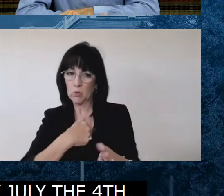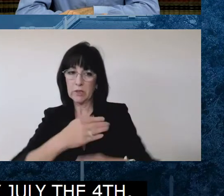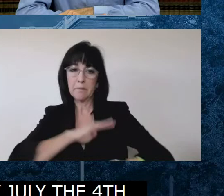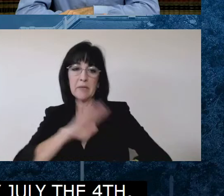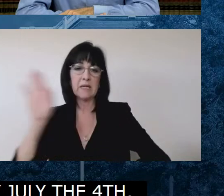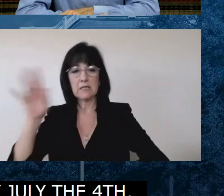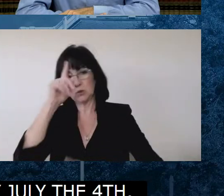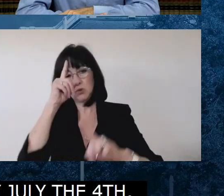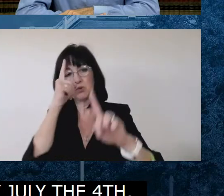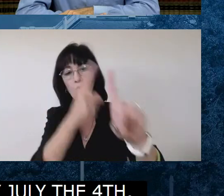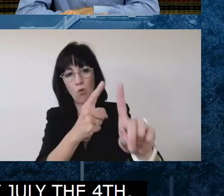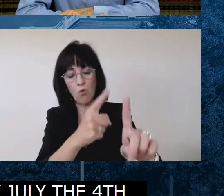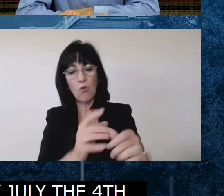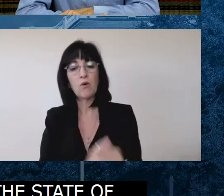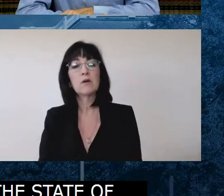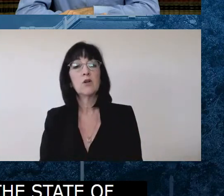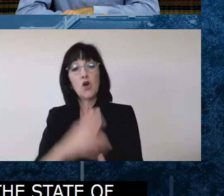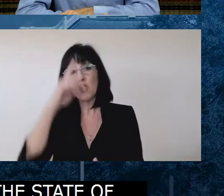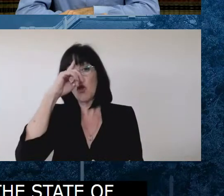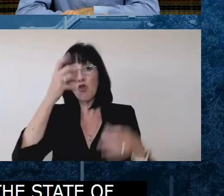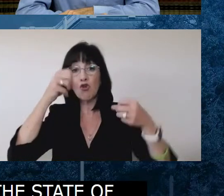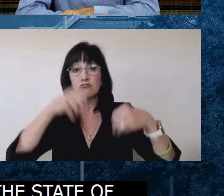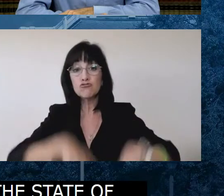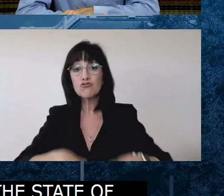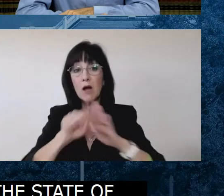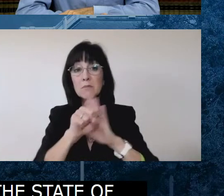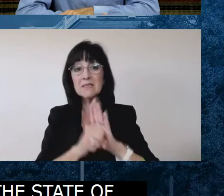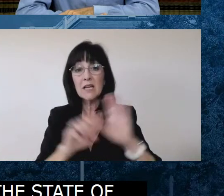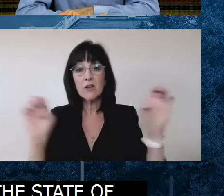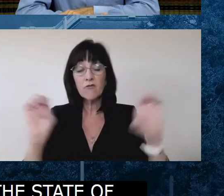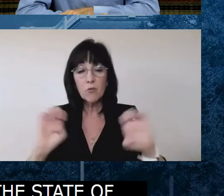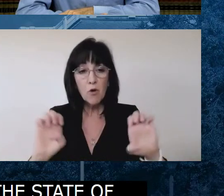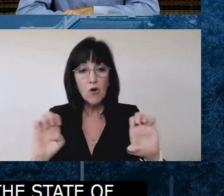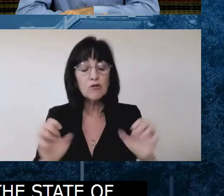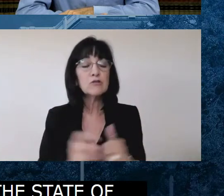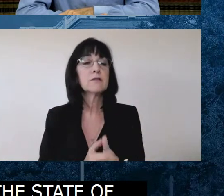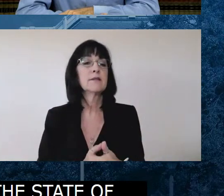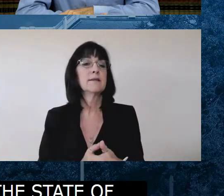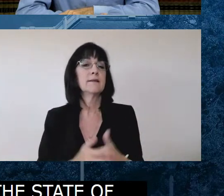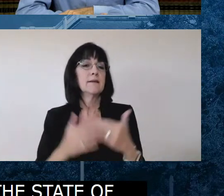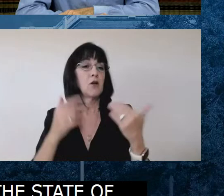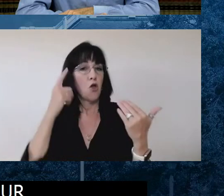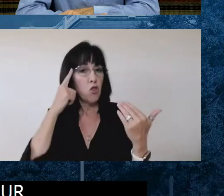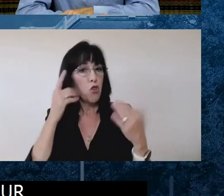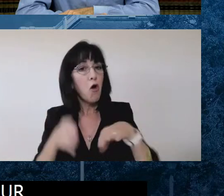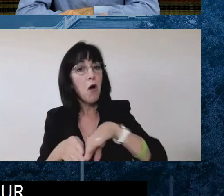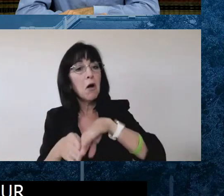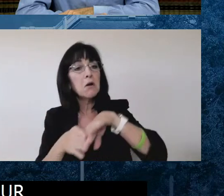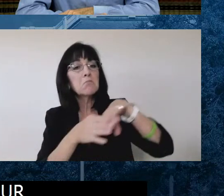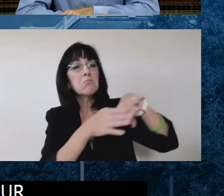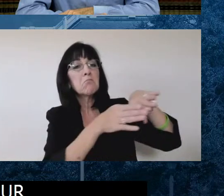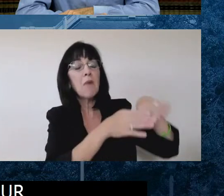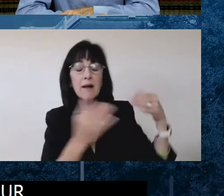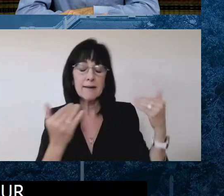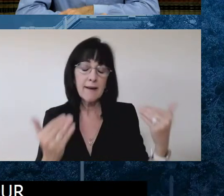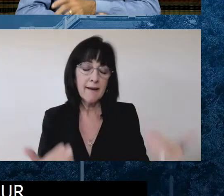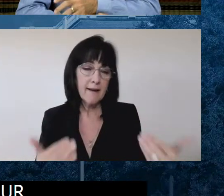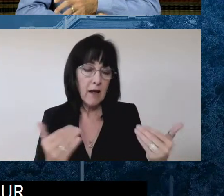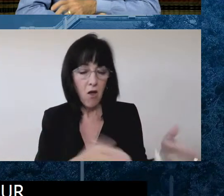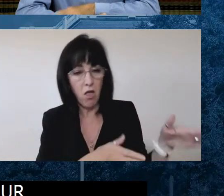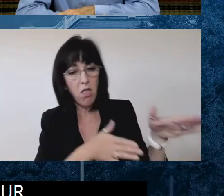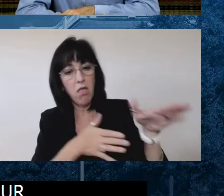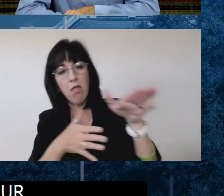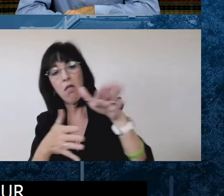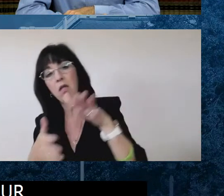And yet we see our positive cases, our hospitalizations rising at a rate that causes us to concern,